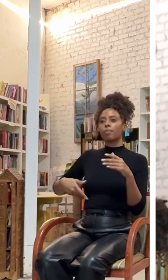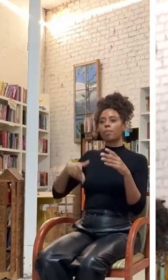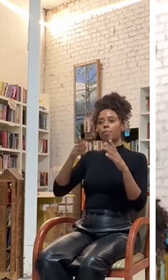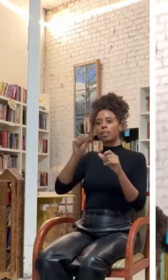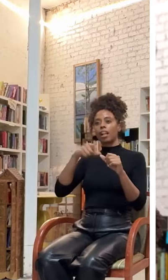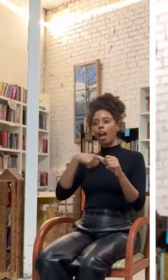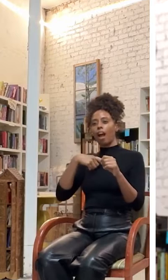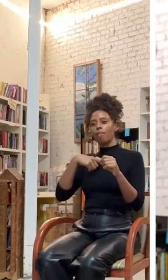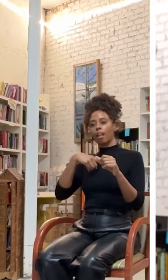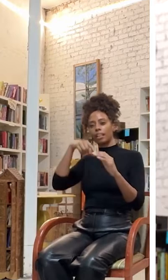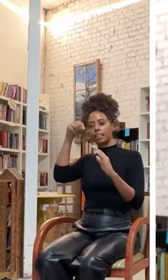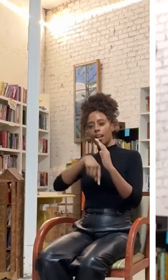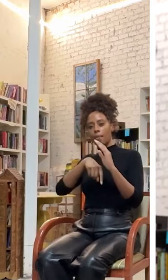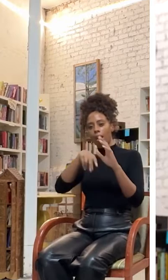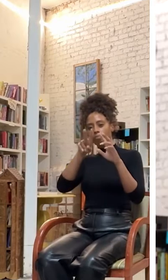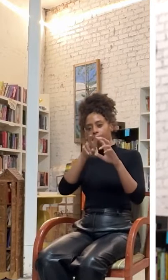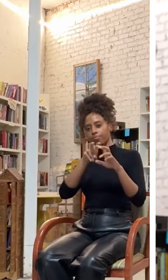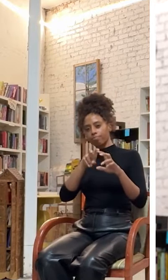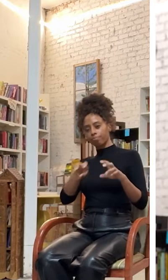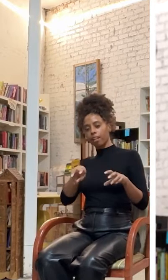from you so deeply,